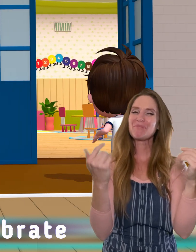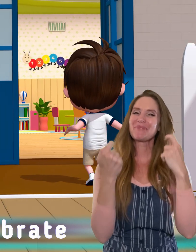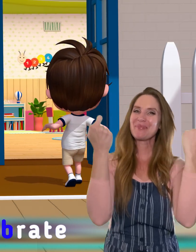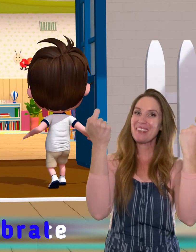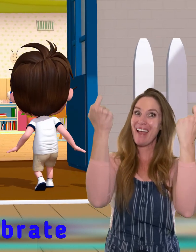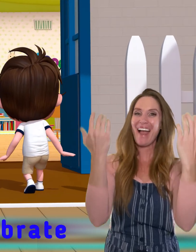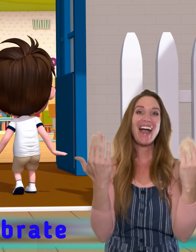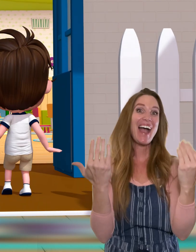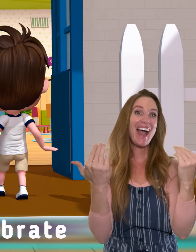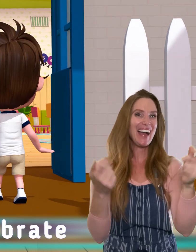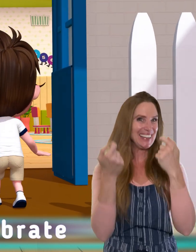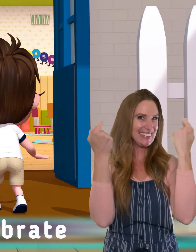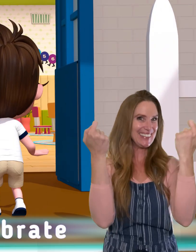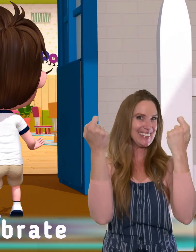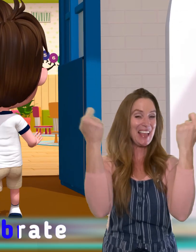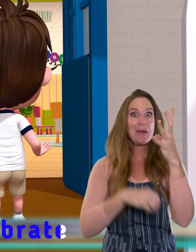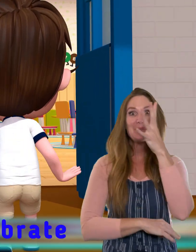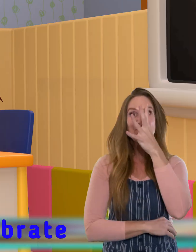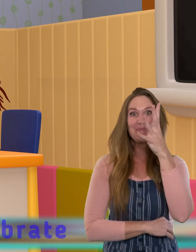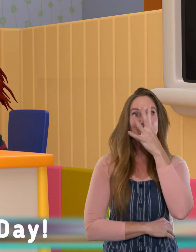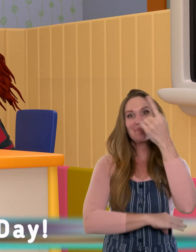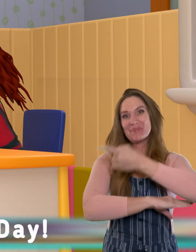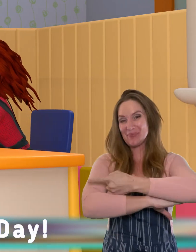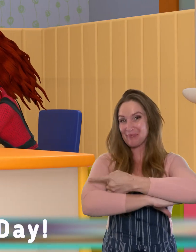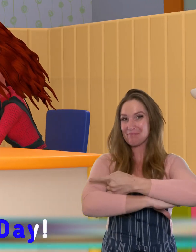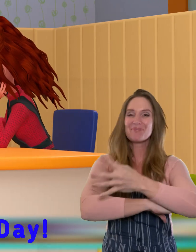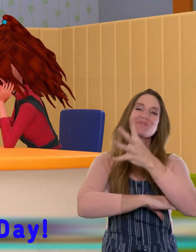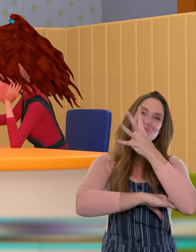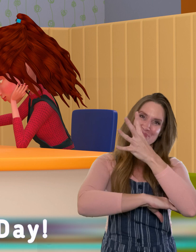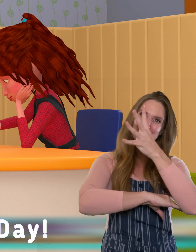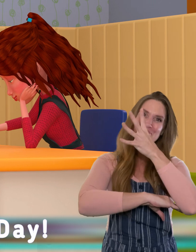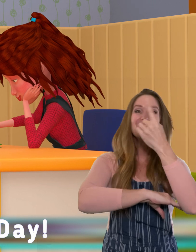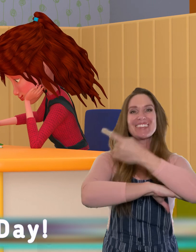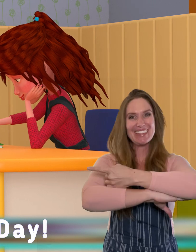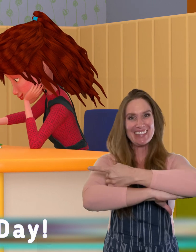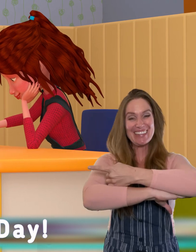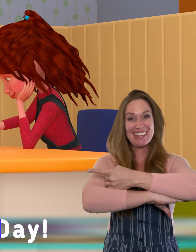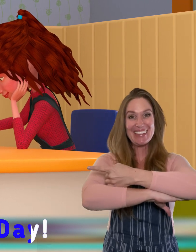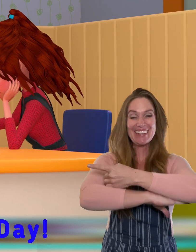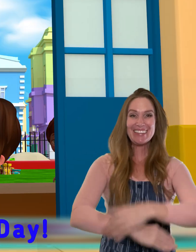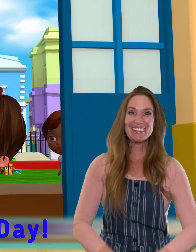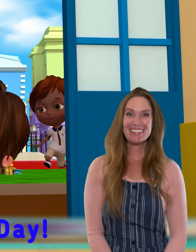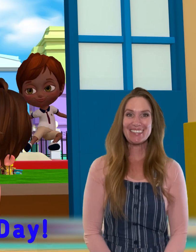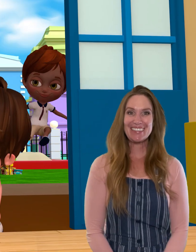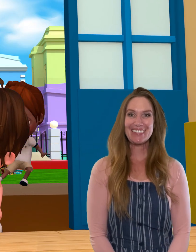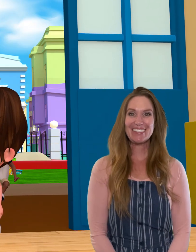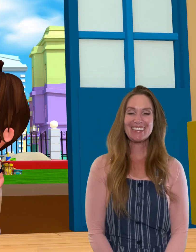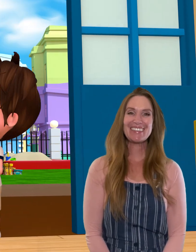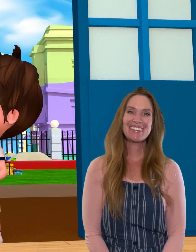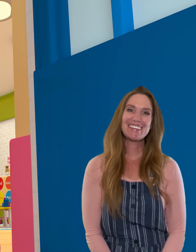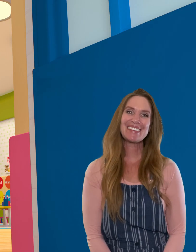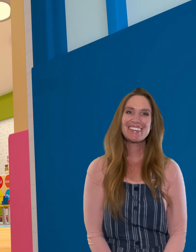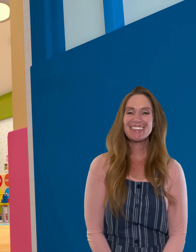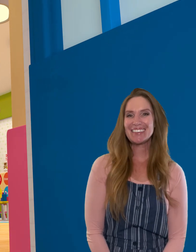all celebrate, let's all celebrate. It's Mother's Day, it's Mother's Day.